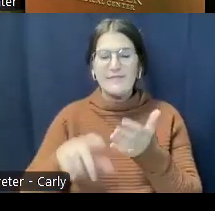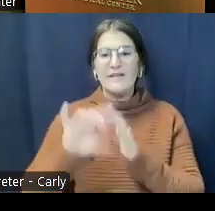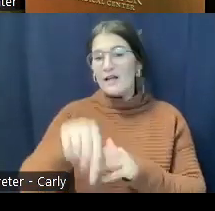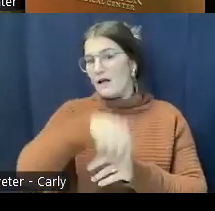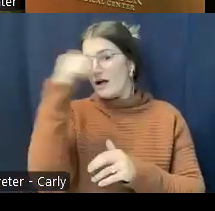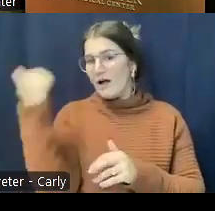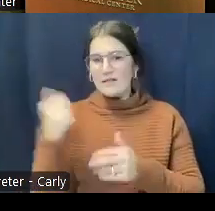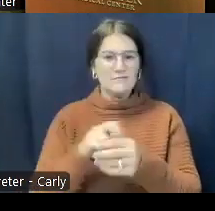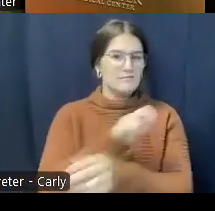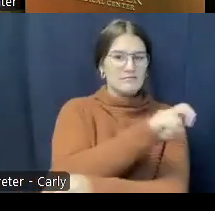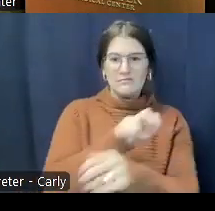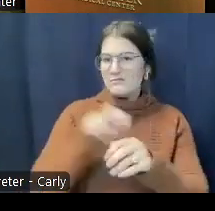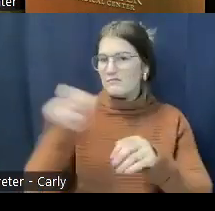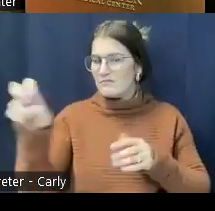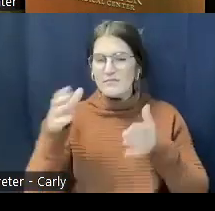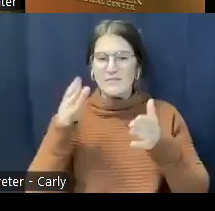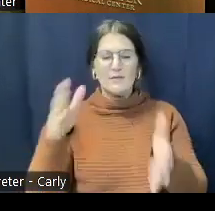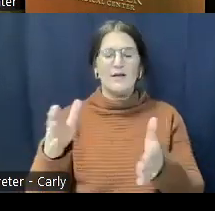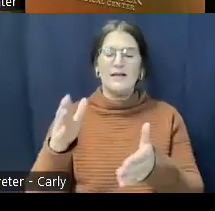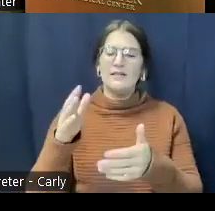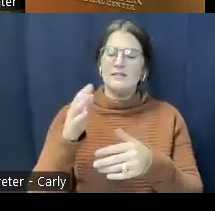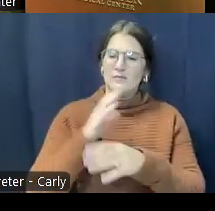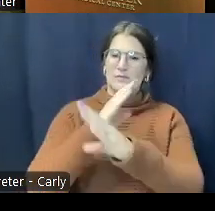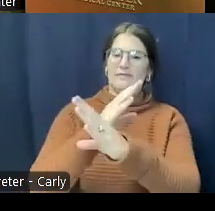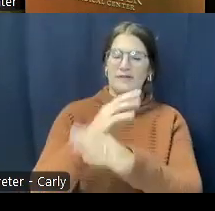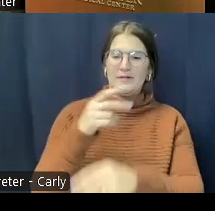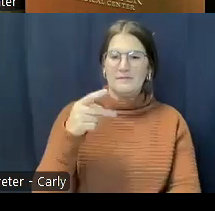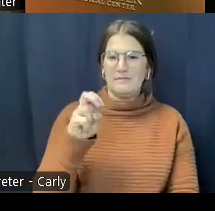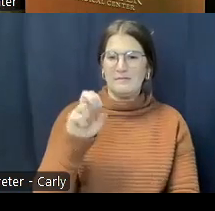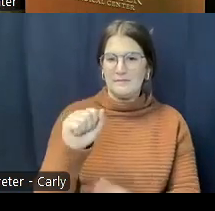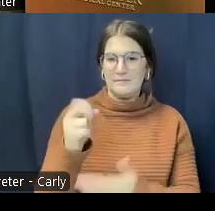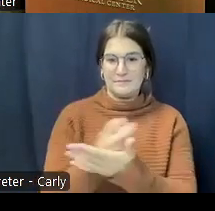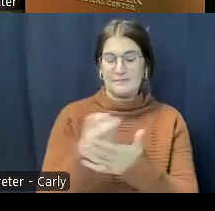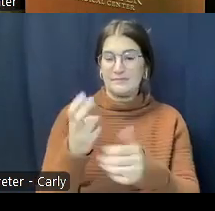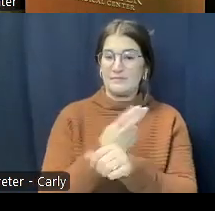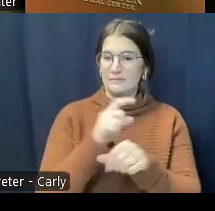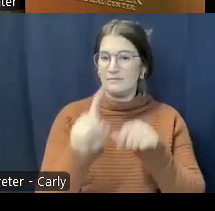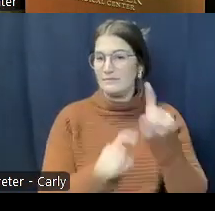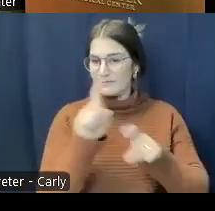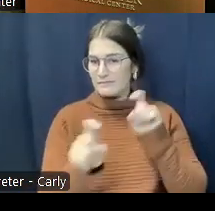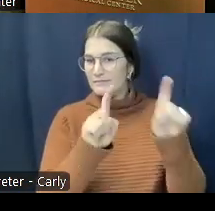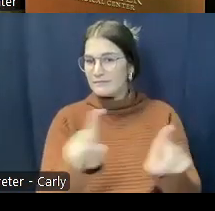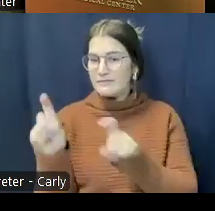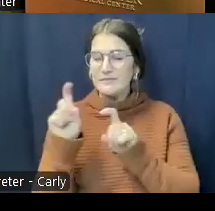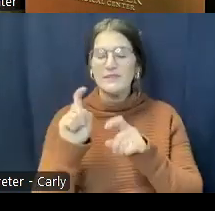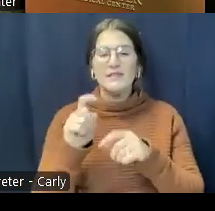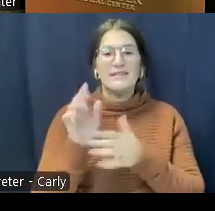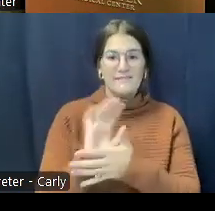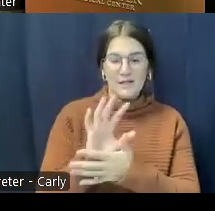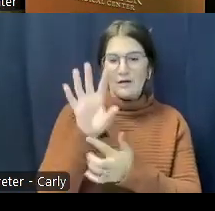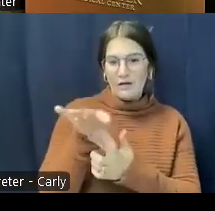to differentiate epileptic seizures from PNEA by using questionnaires, video, and autonomic